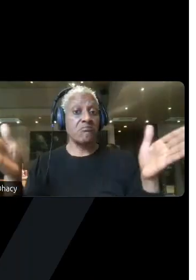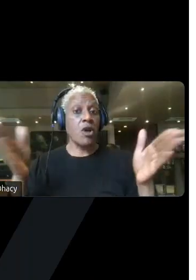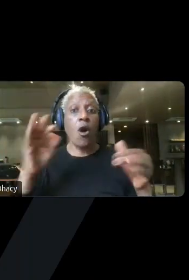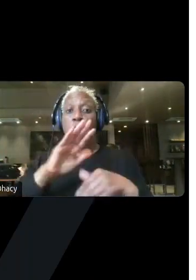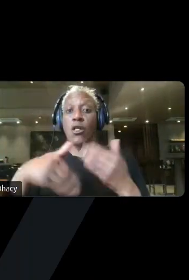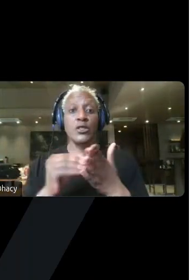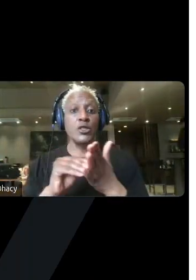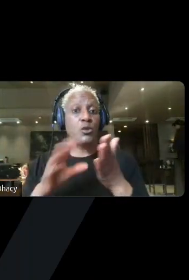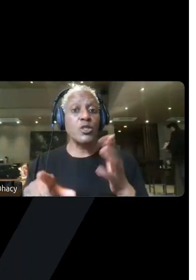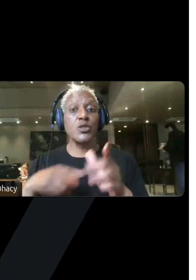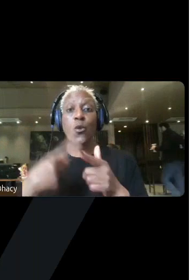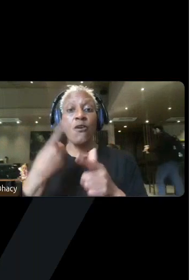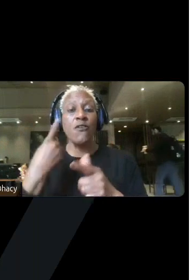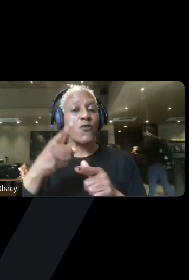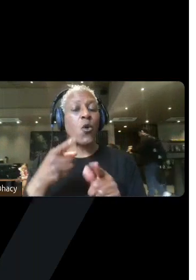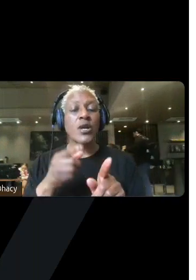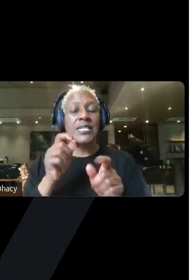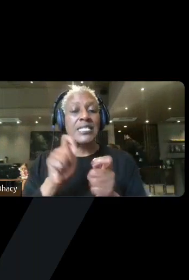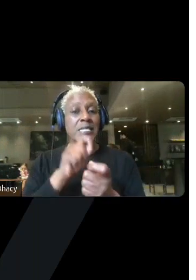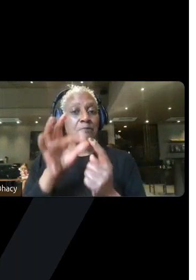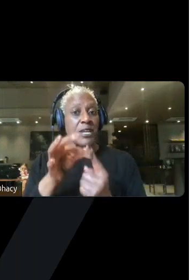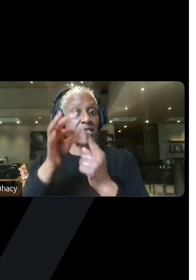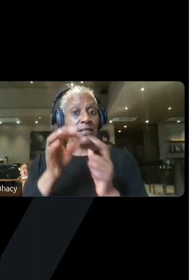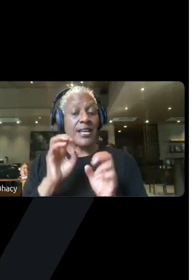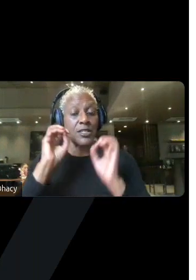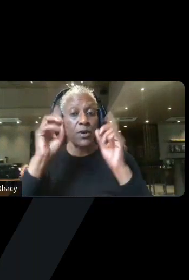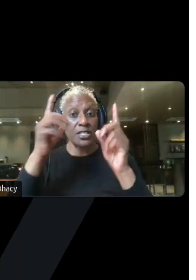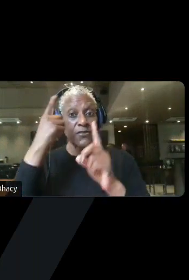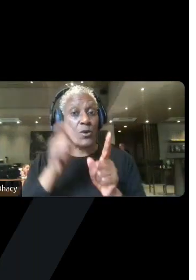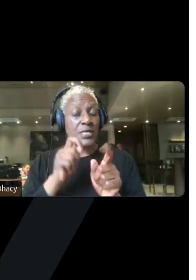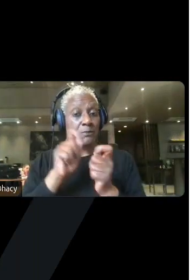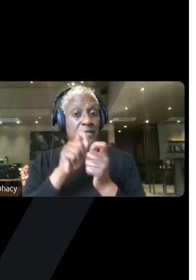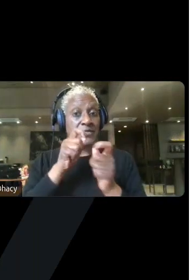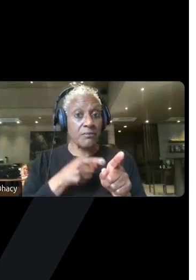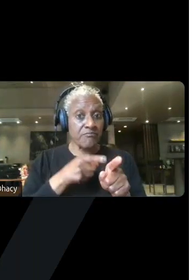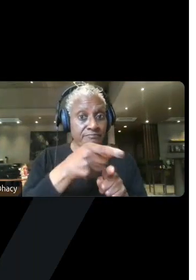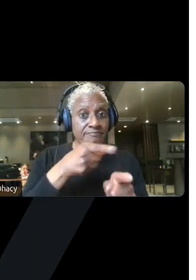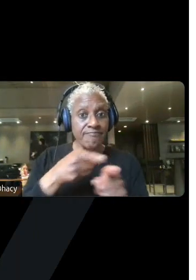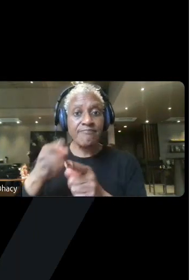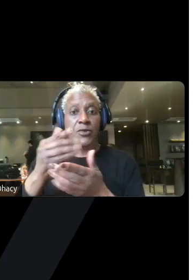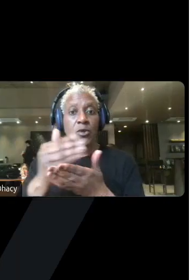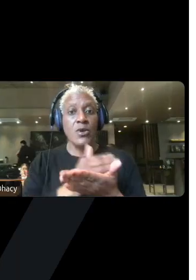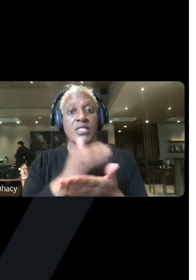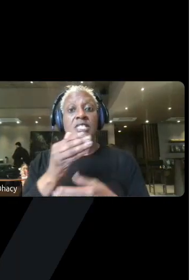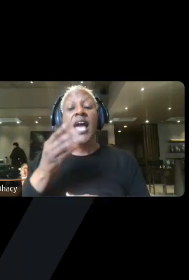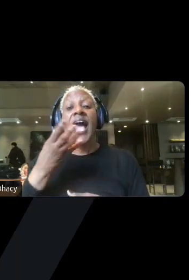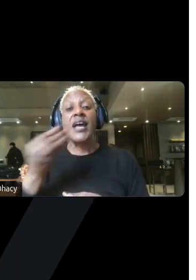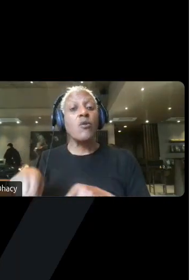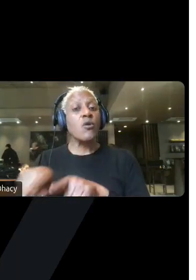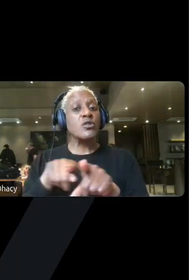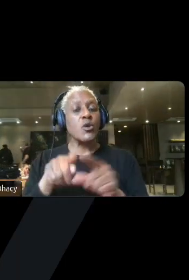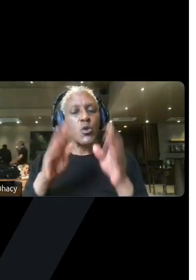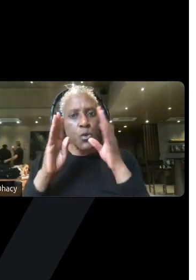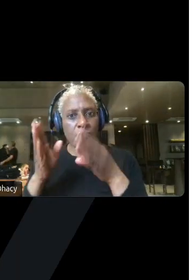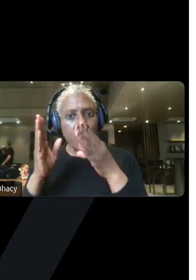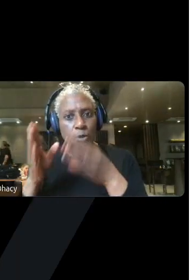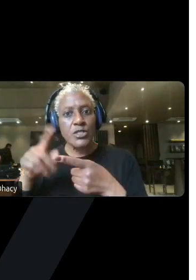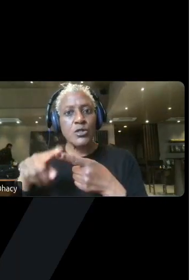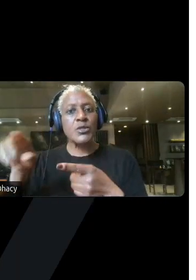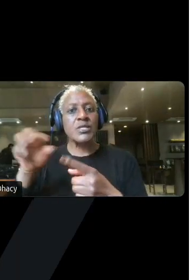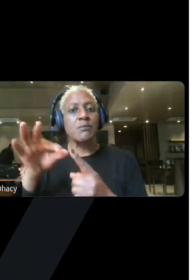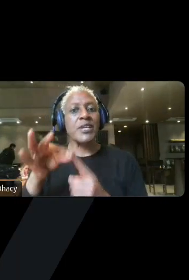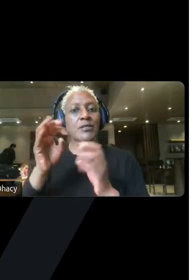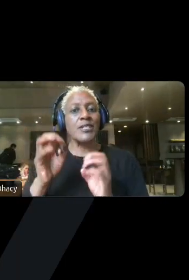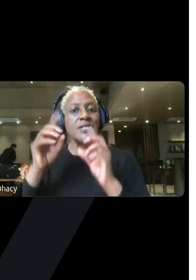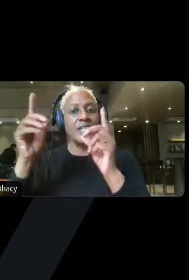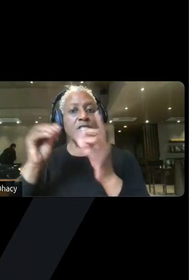basis. You will also manage an IEP caseload as the special education teacher in an ICT class and support